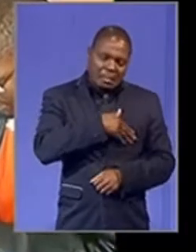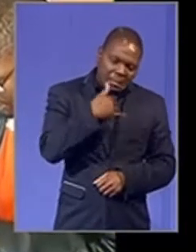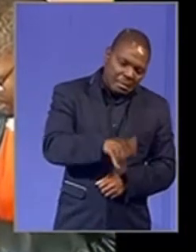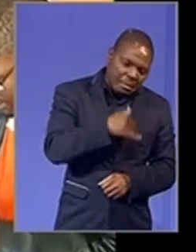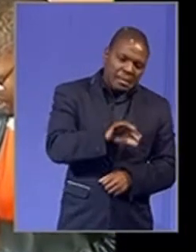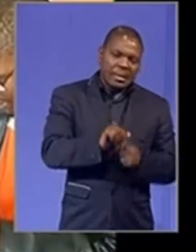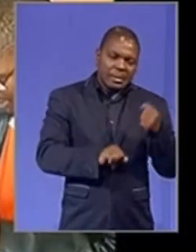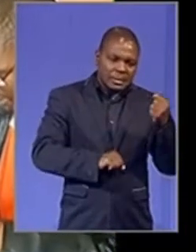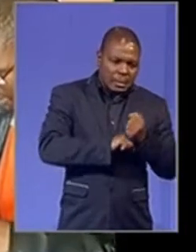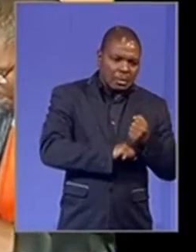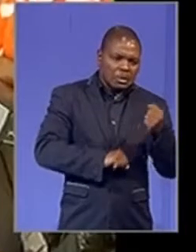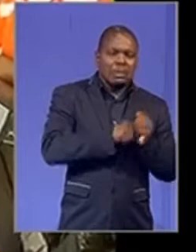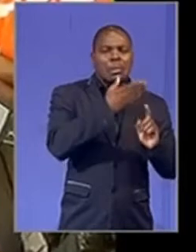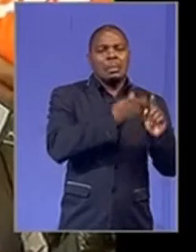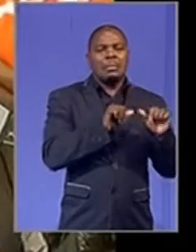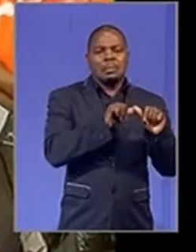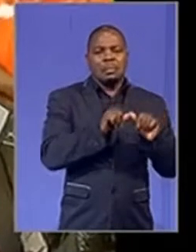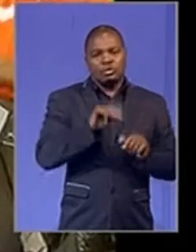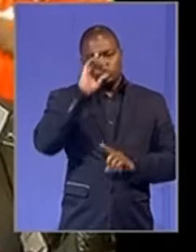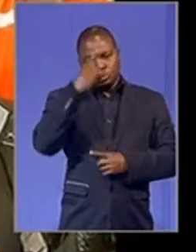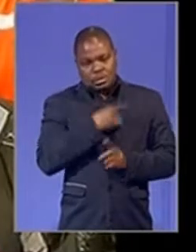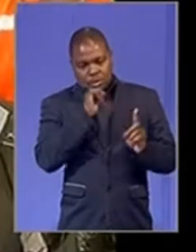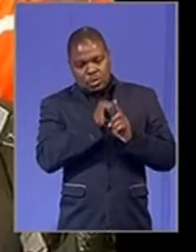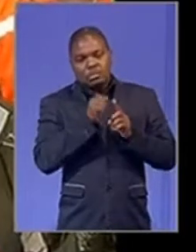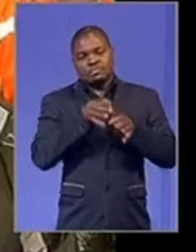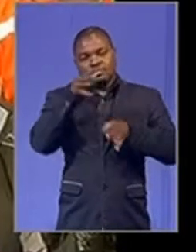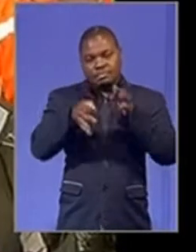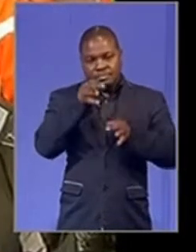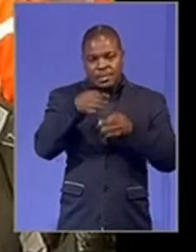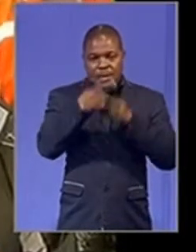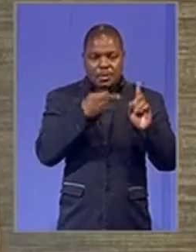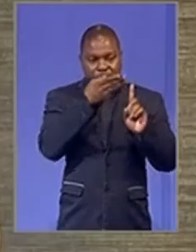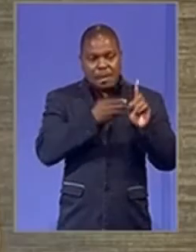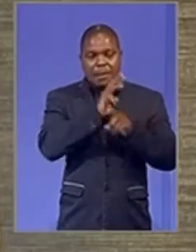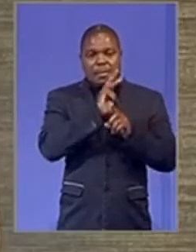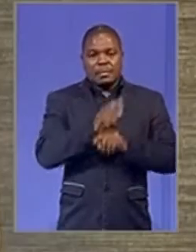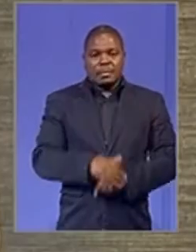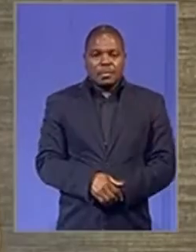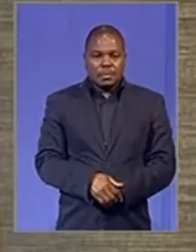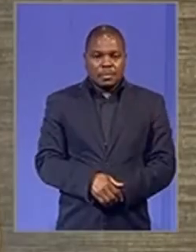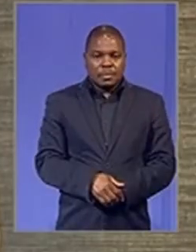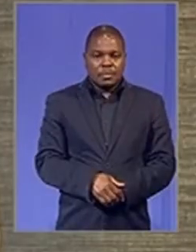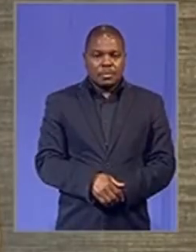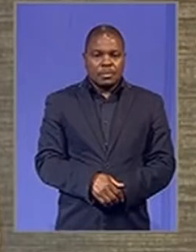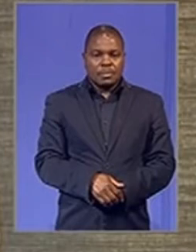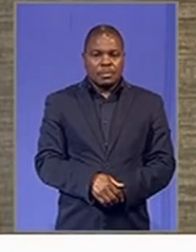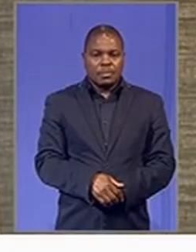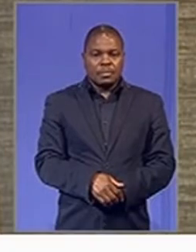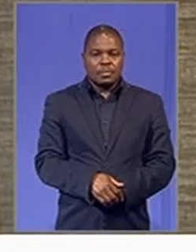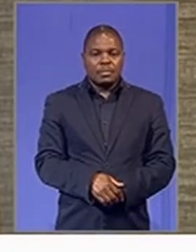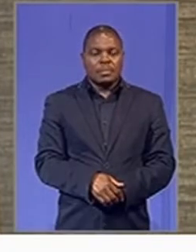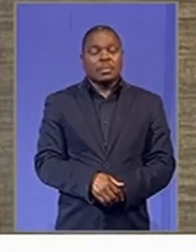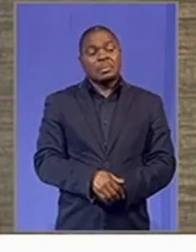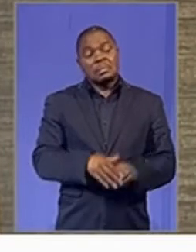yena ile ya matlafala. Moradi wa hae o buile ka mokgwa ona ka mmae. And that's how my mom is, because that's what she taught